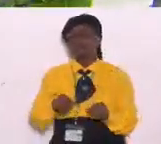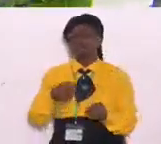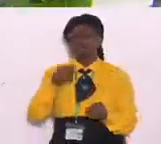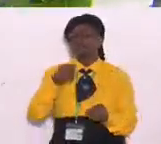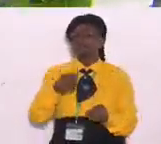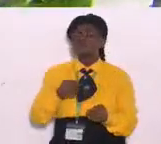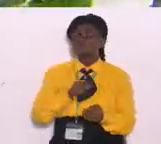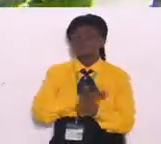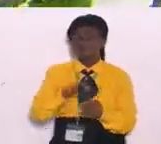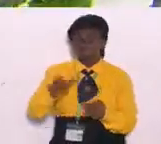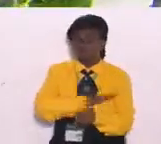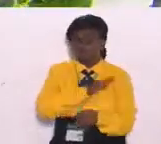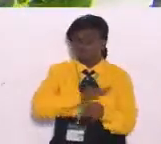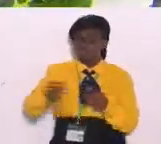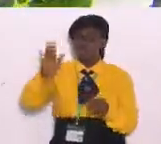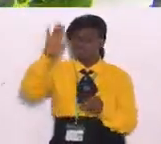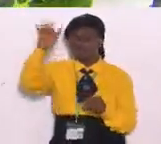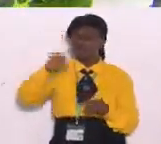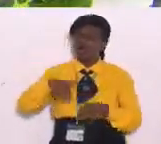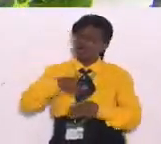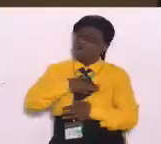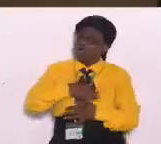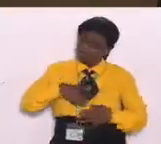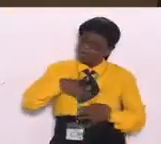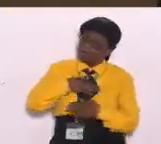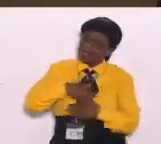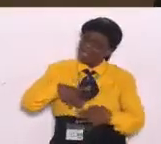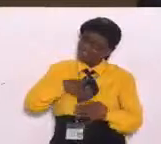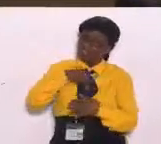Fulfill your pleasure in my